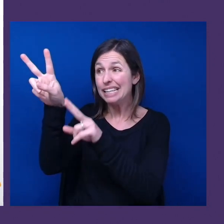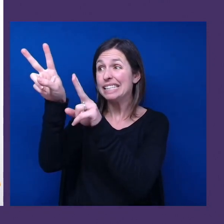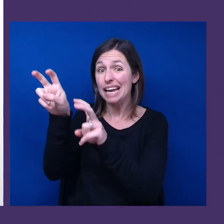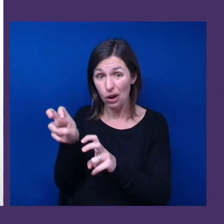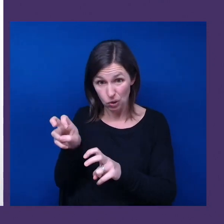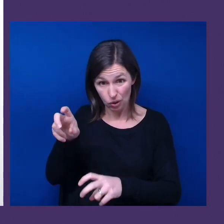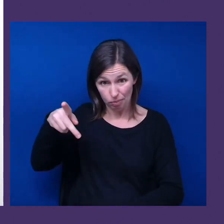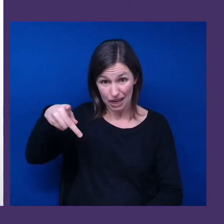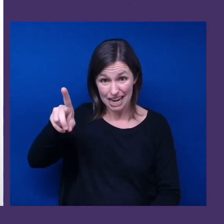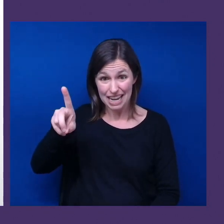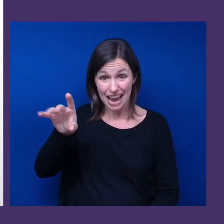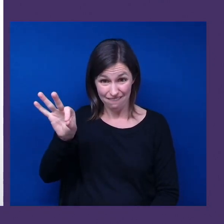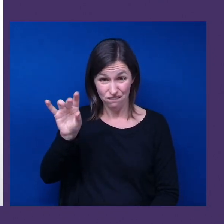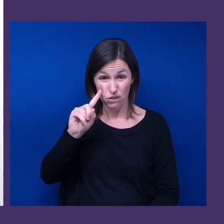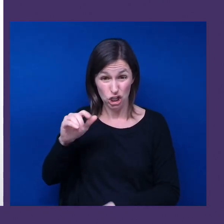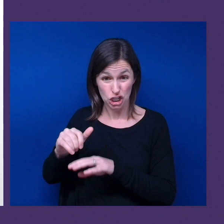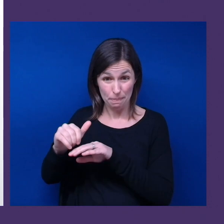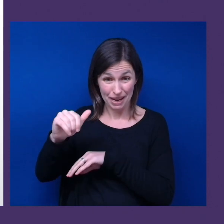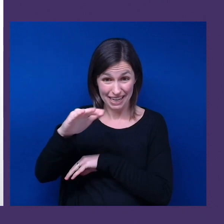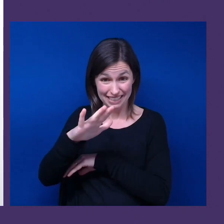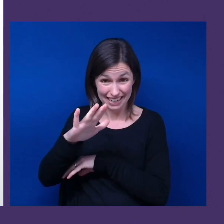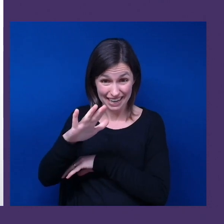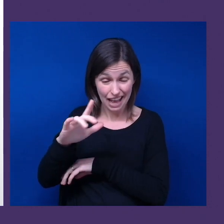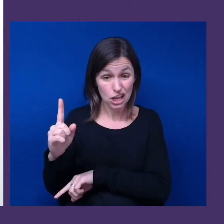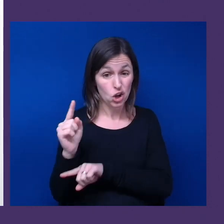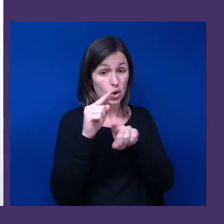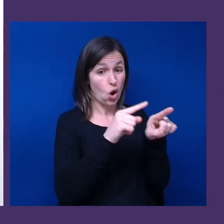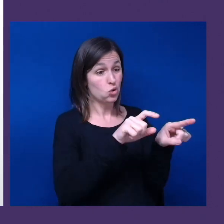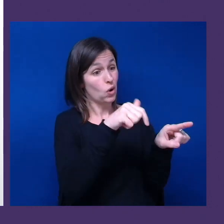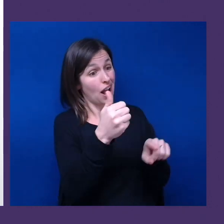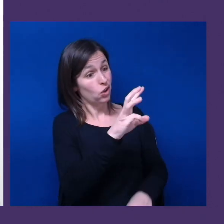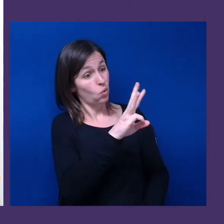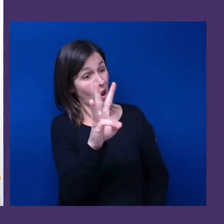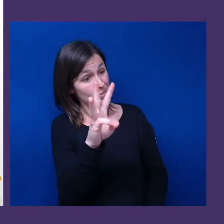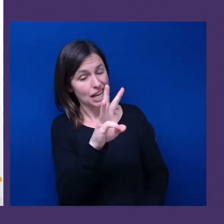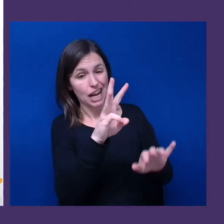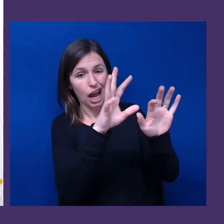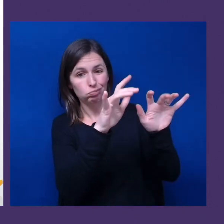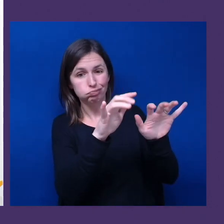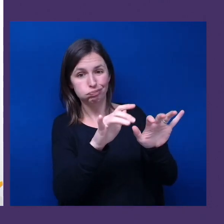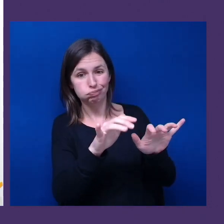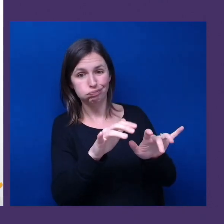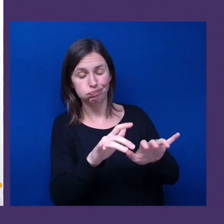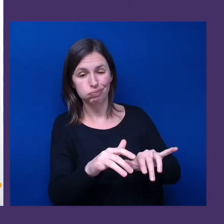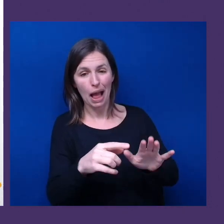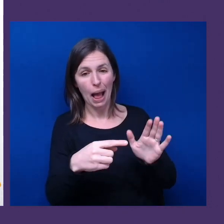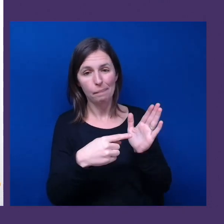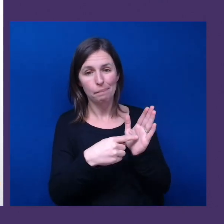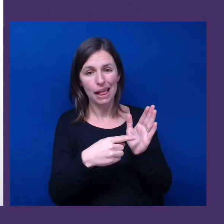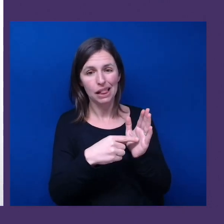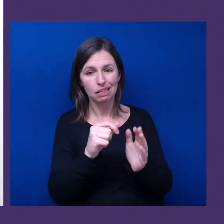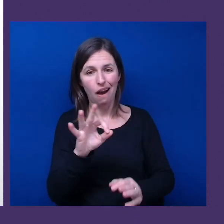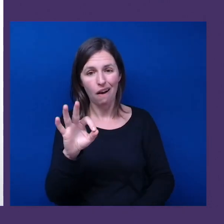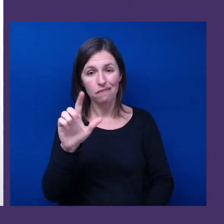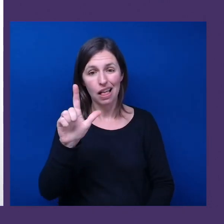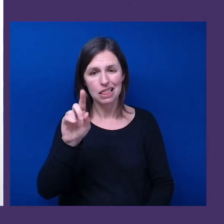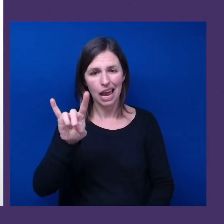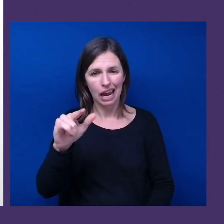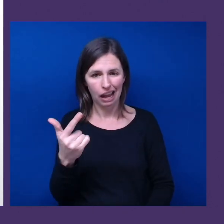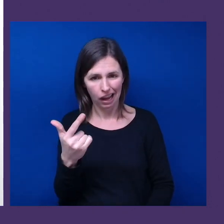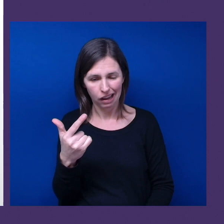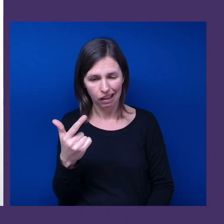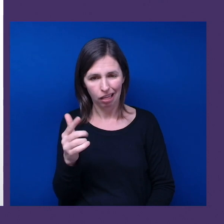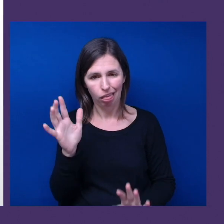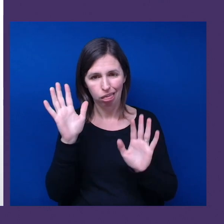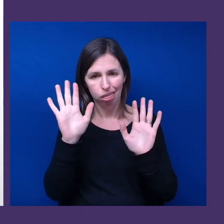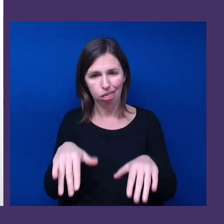go to another website to enter what's called a bill of lading into there. And that is some grunt work that